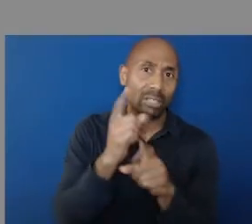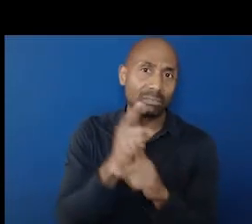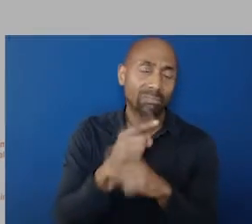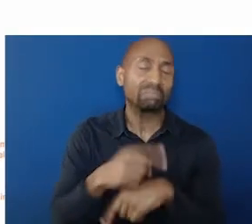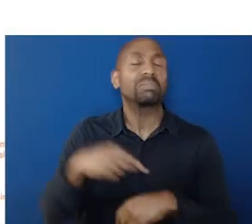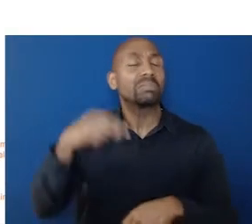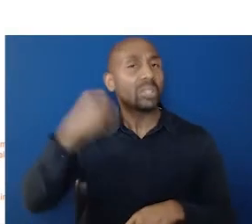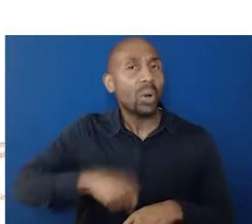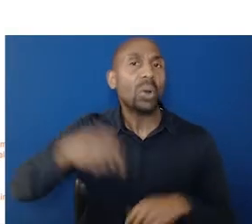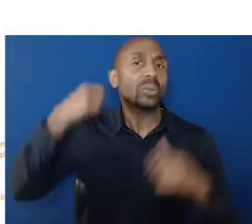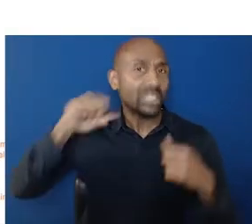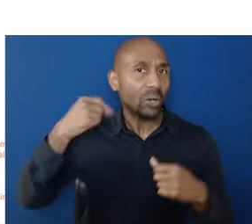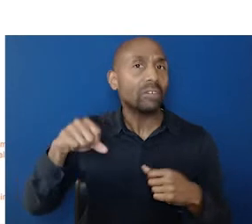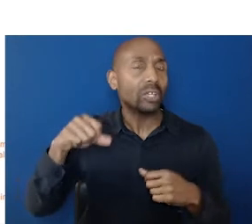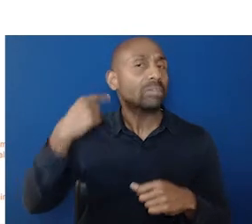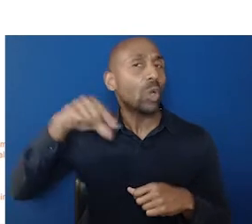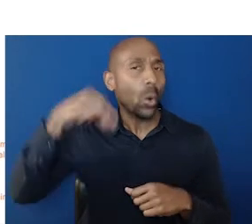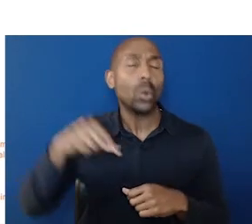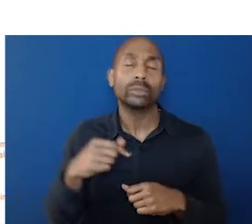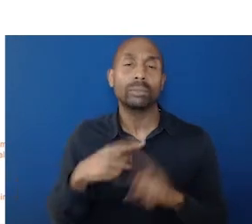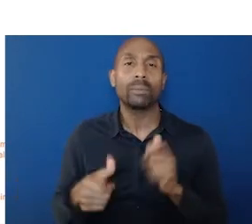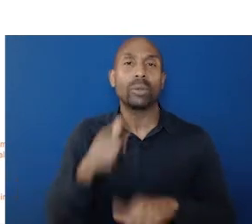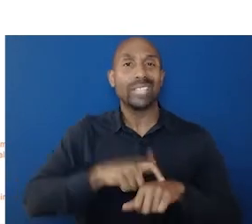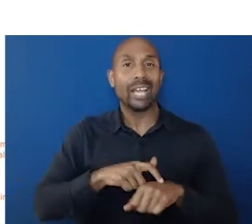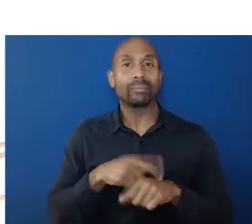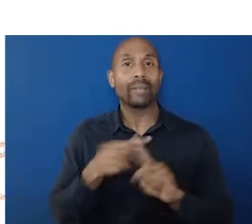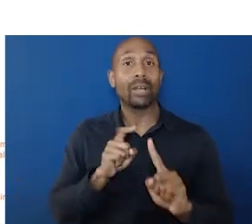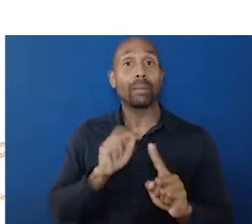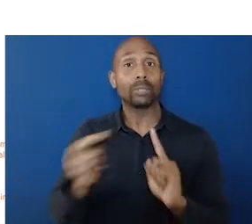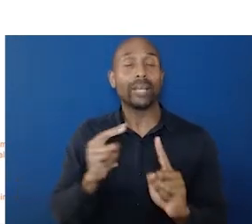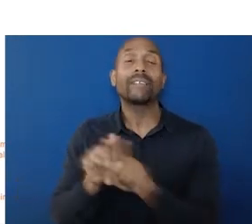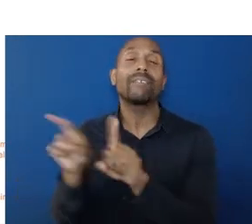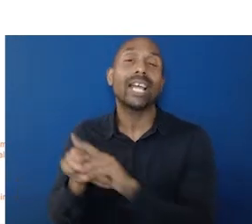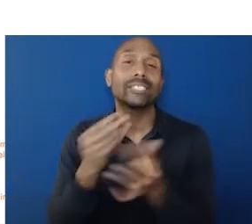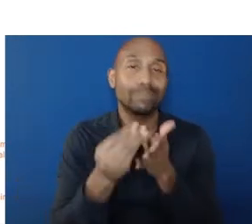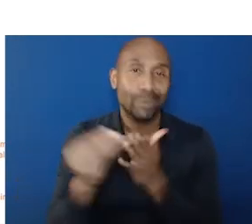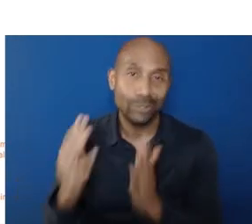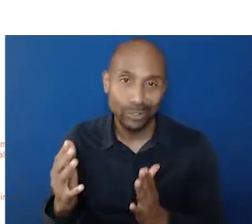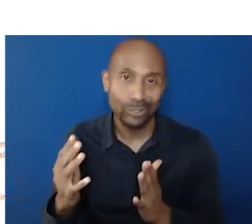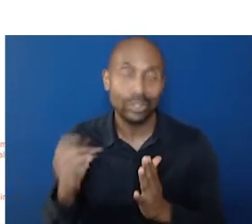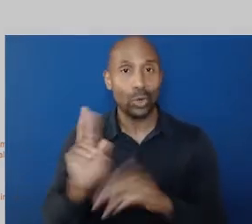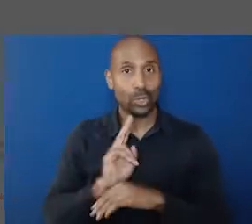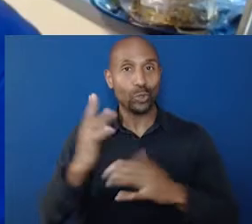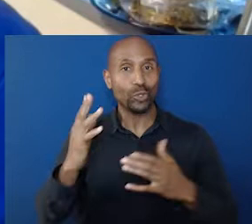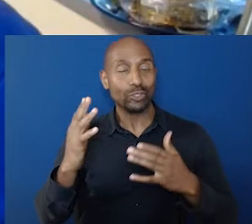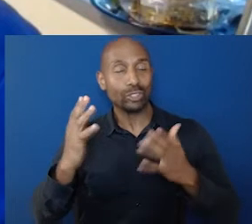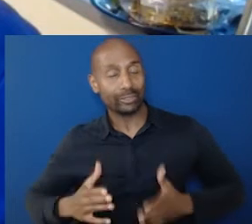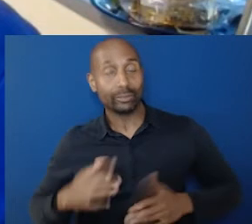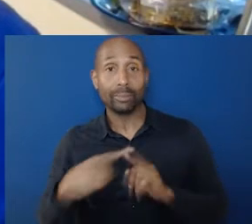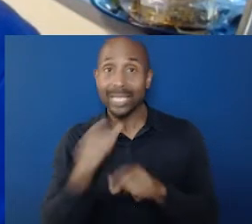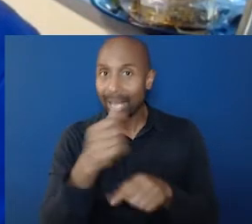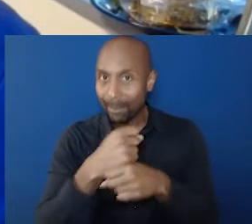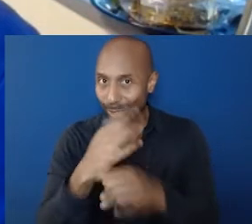but usually as very savvy patrons, consumers, and dressers, not necessarily as makers.